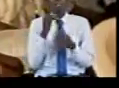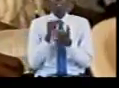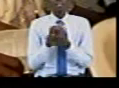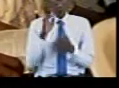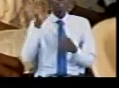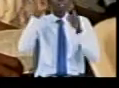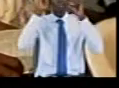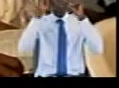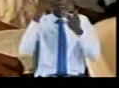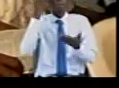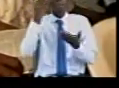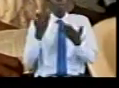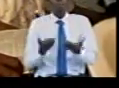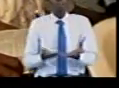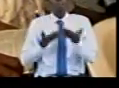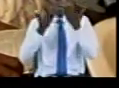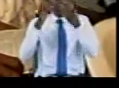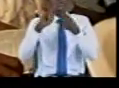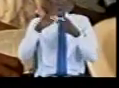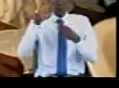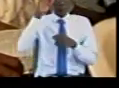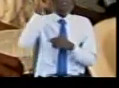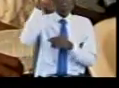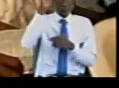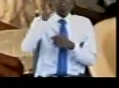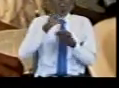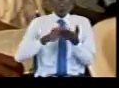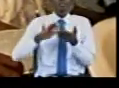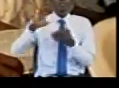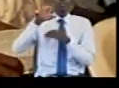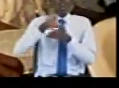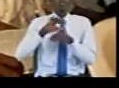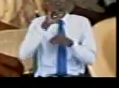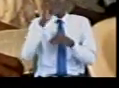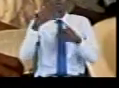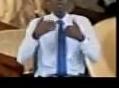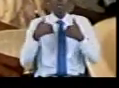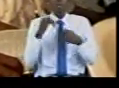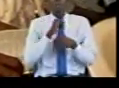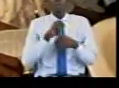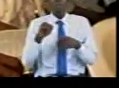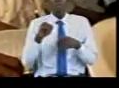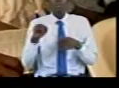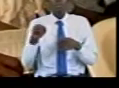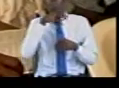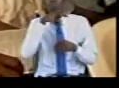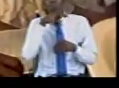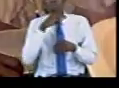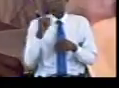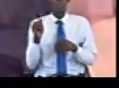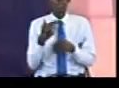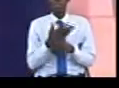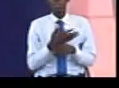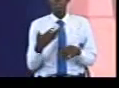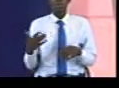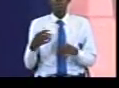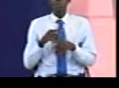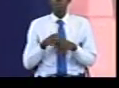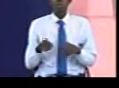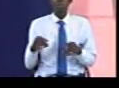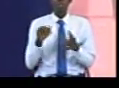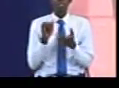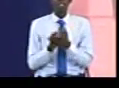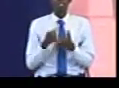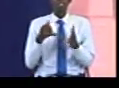himself a glorious church, not having spot or wrinkle or any such thing, but that it should